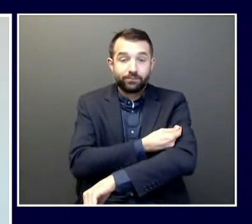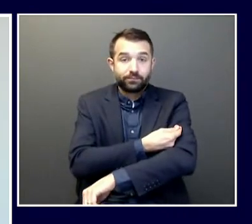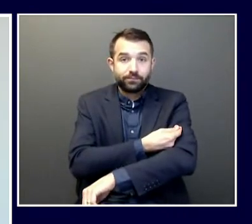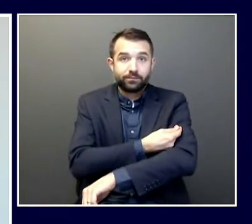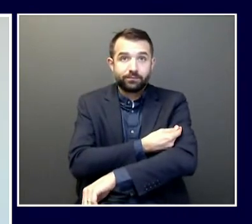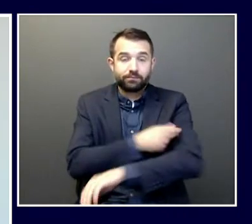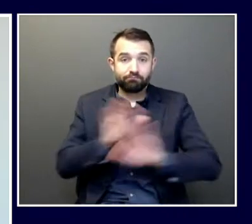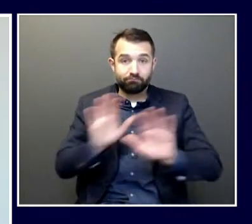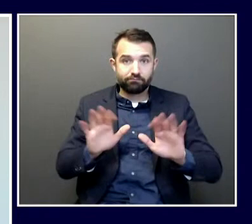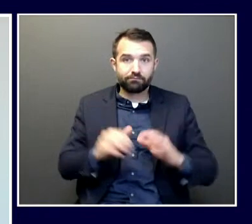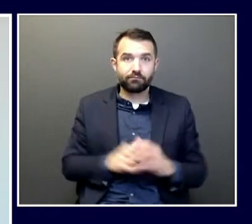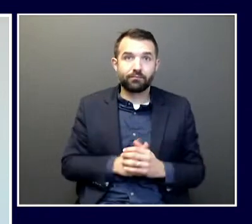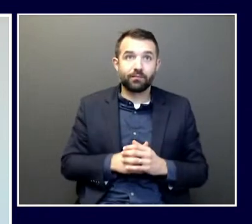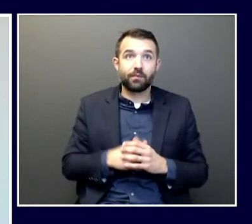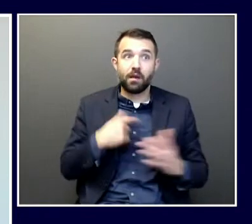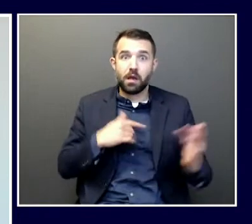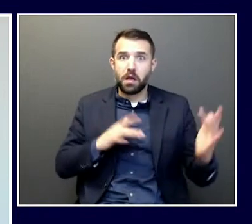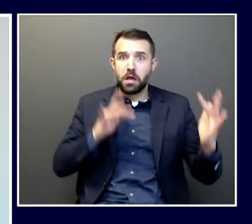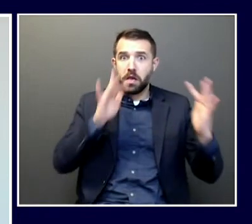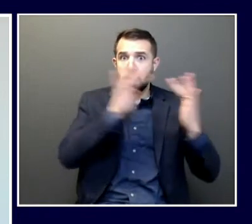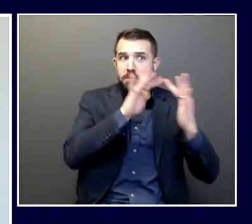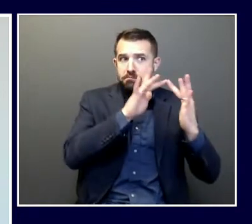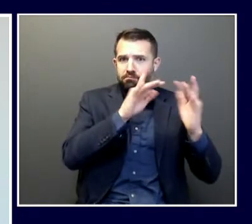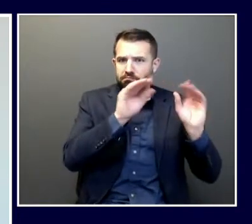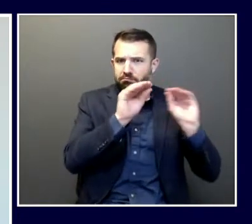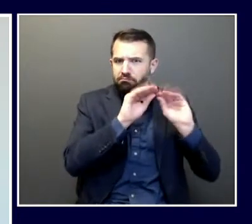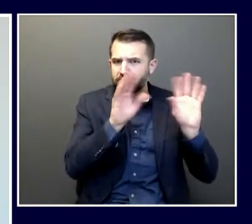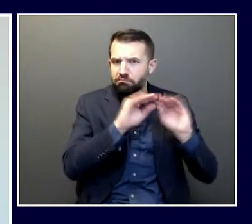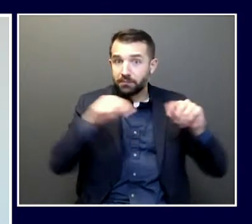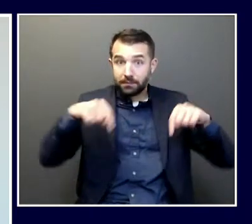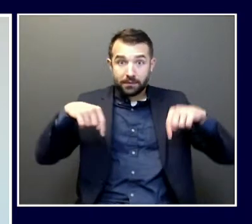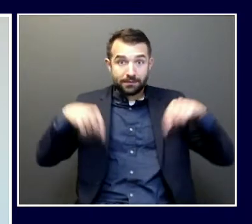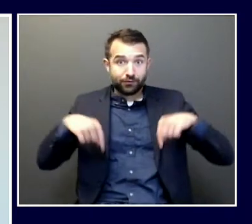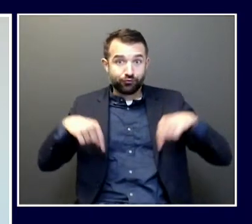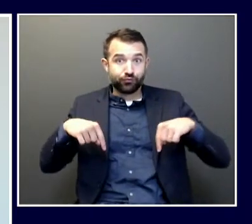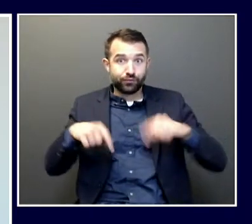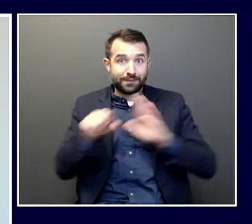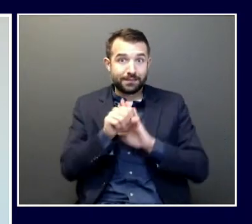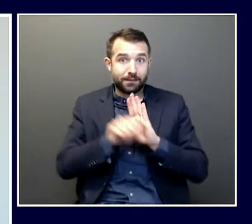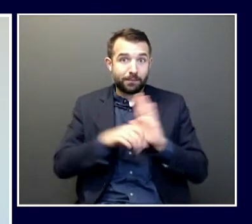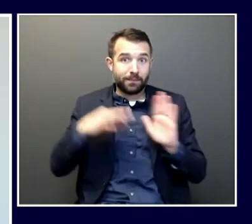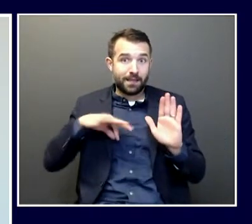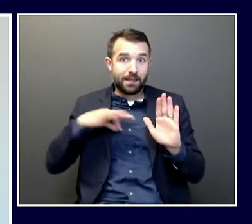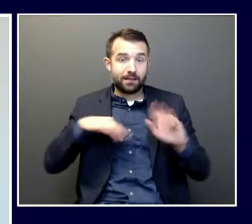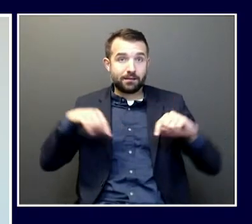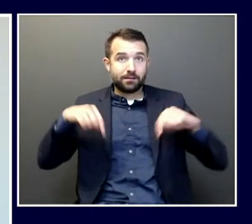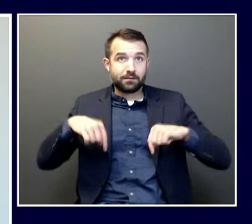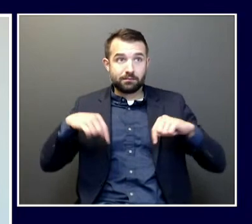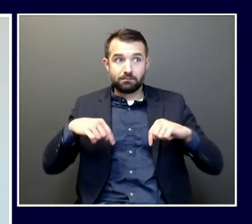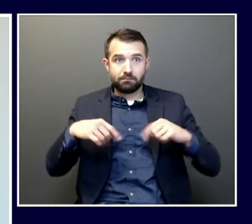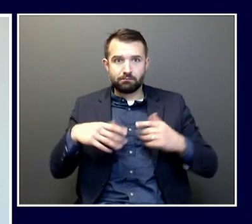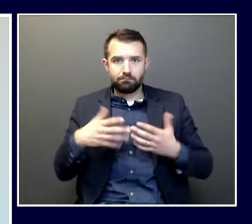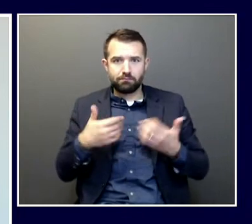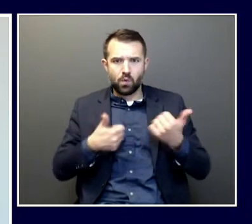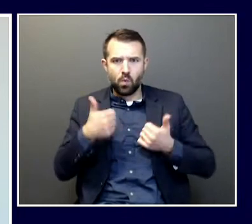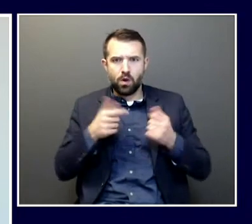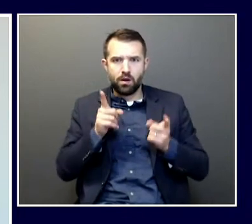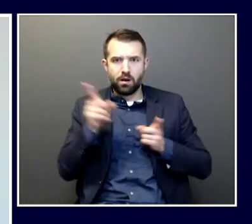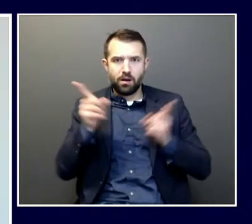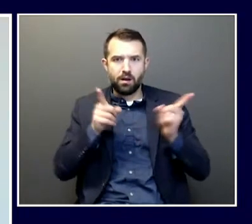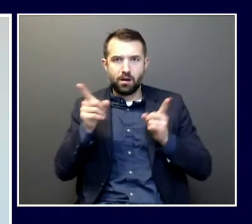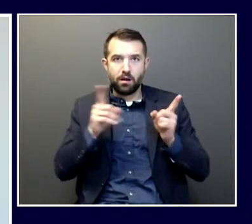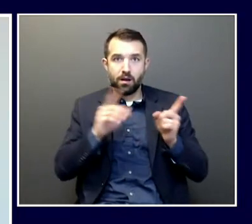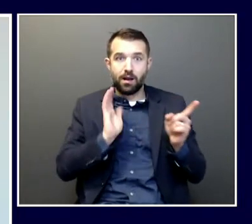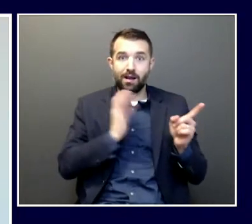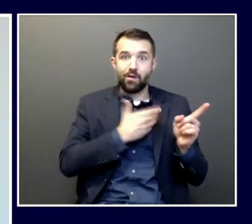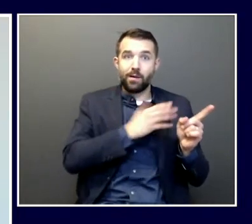that that rule would, with adoption by our Board of Occupational Safety and Health, apply to our public